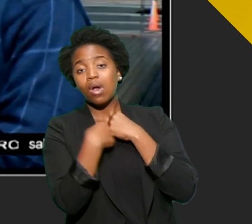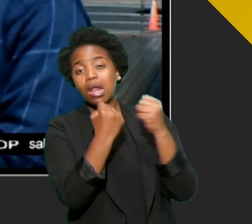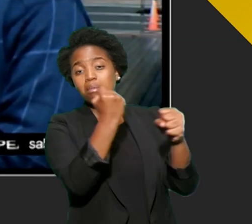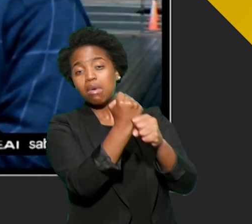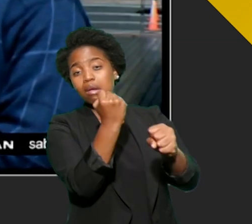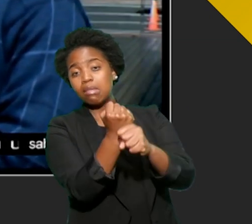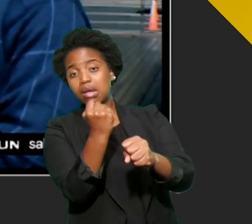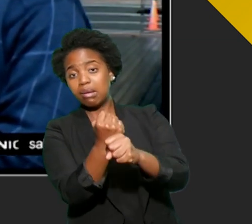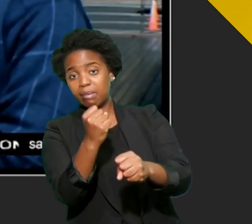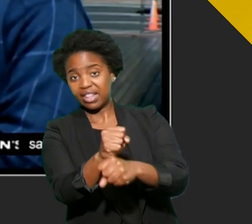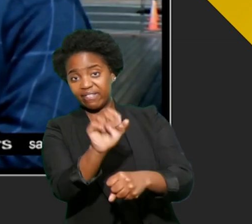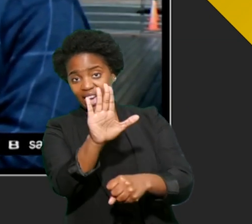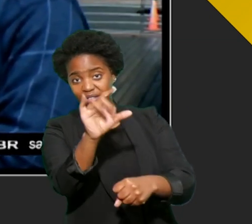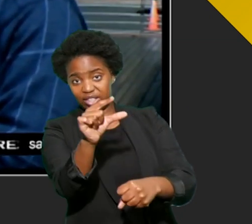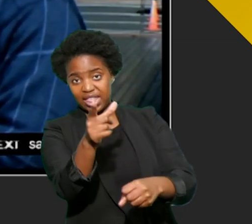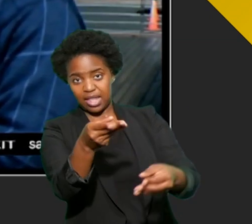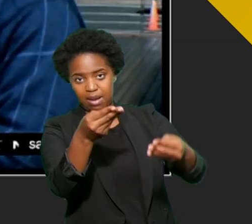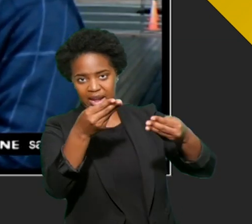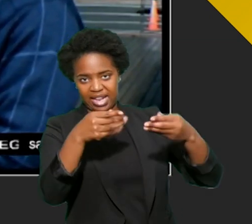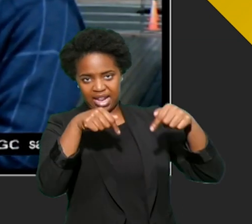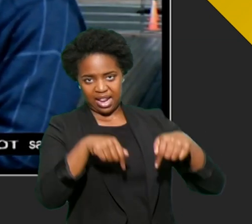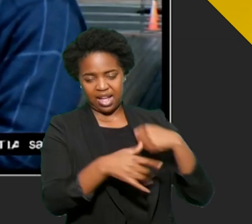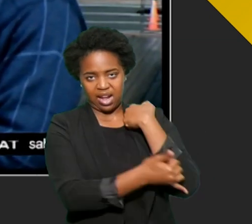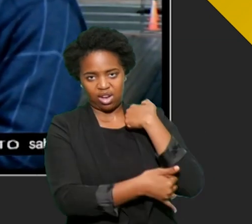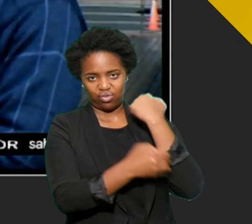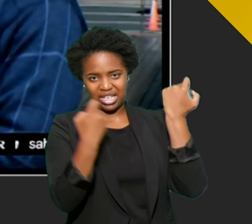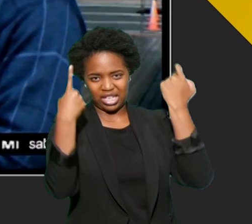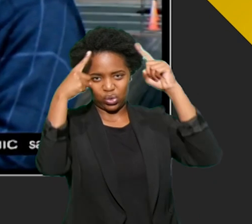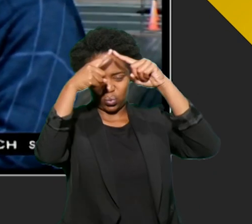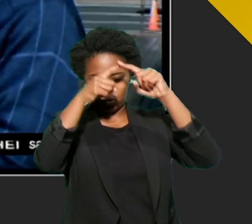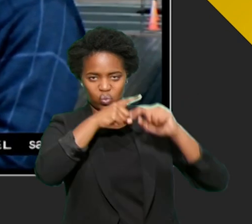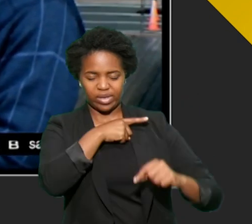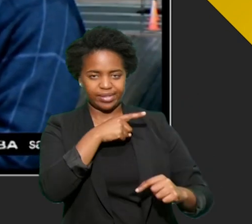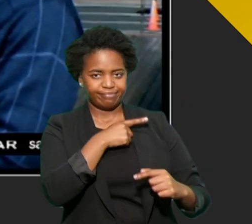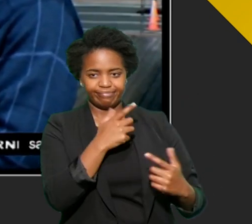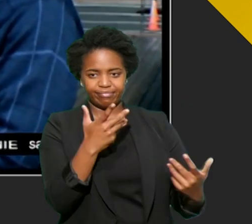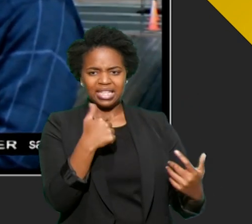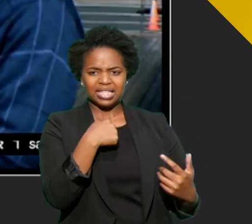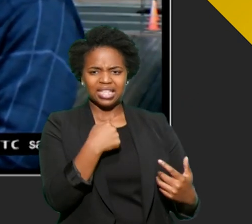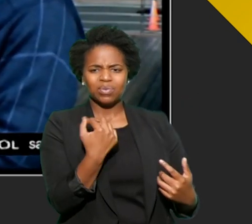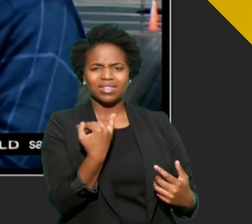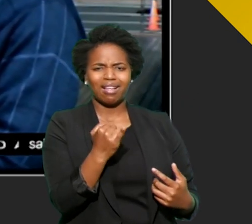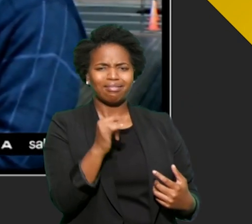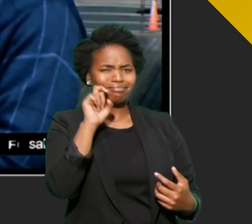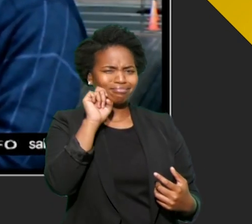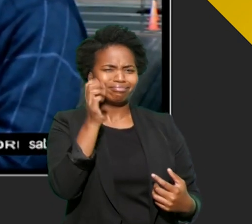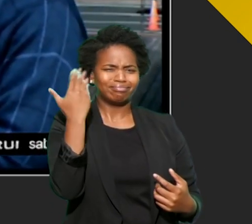manufacture, especially the devices that, because our ordinary devices are still on LTE,